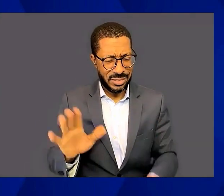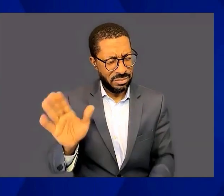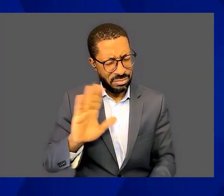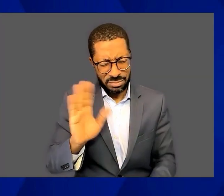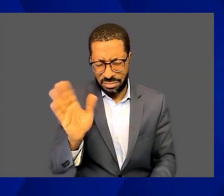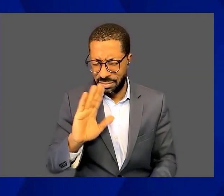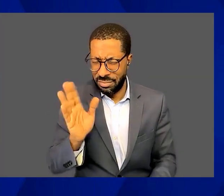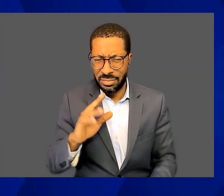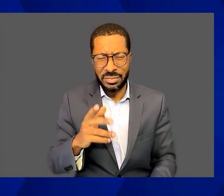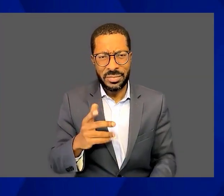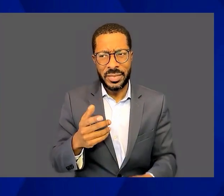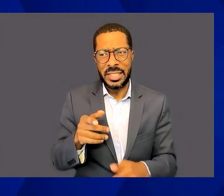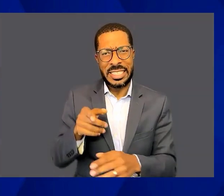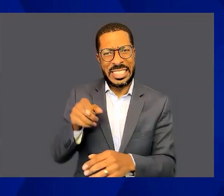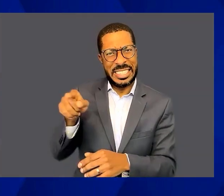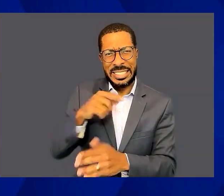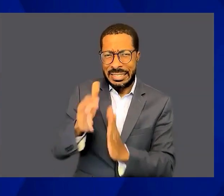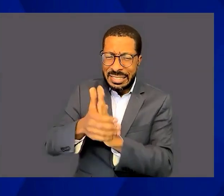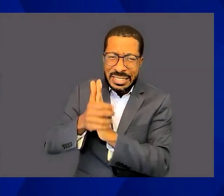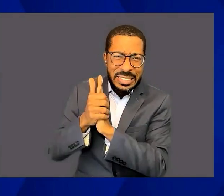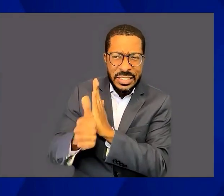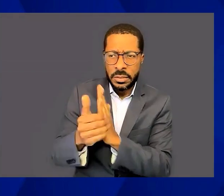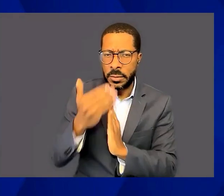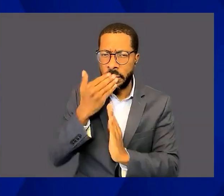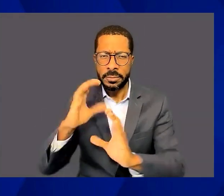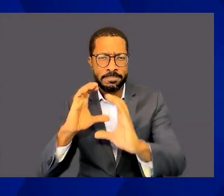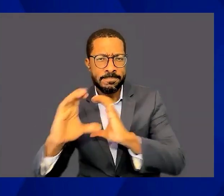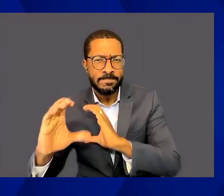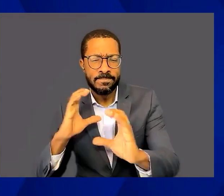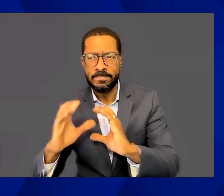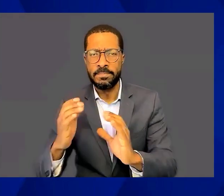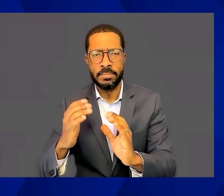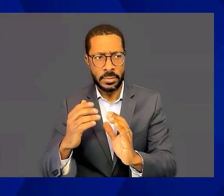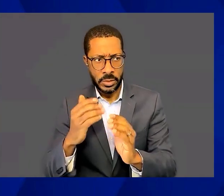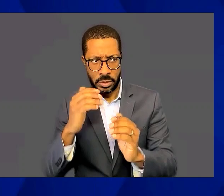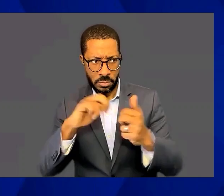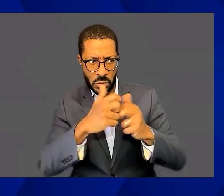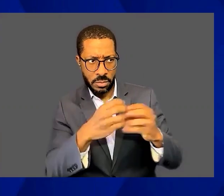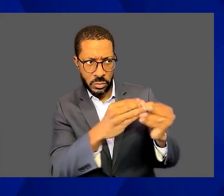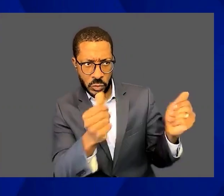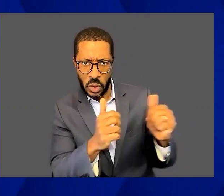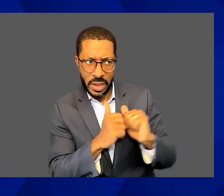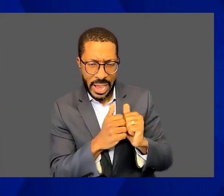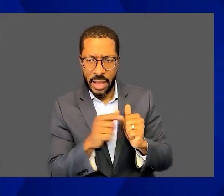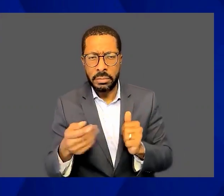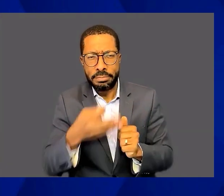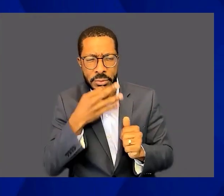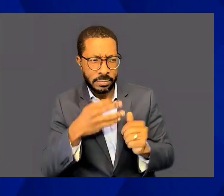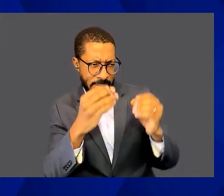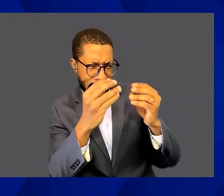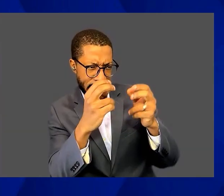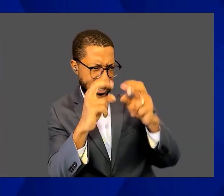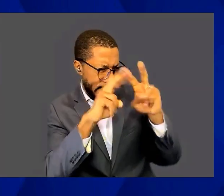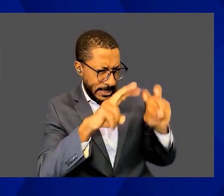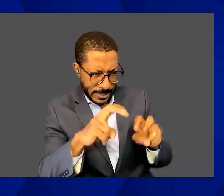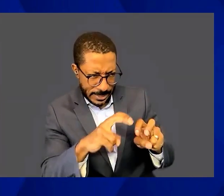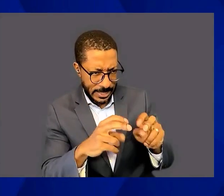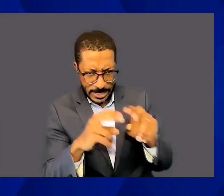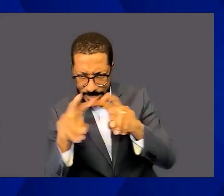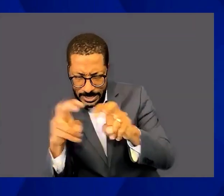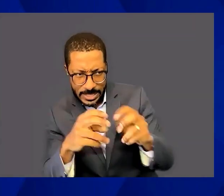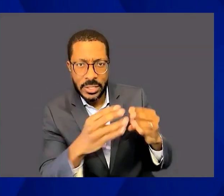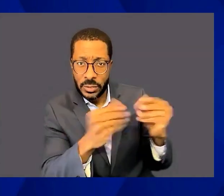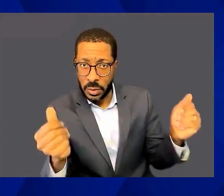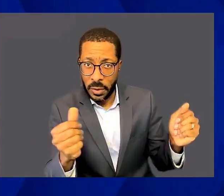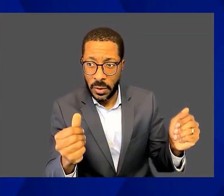collaborative problem solvers, and leaders of their communities. Because of the challenges we face today, and